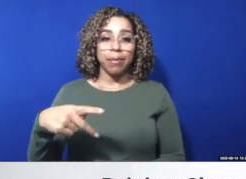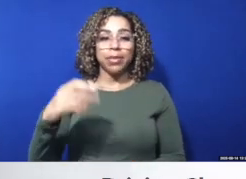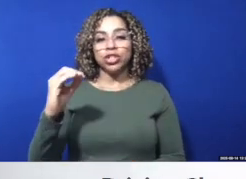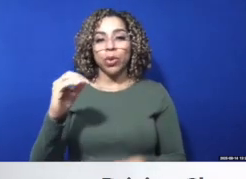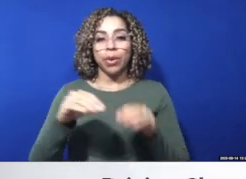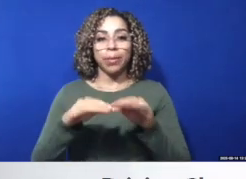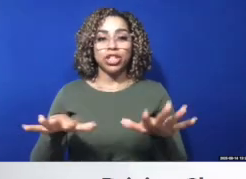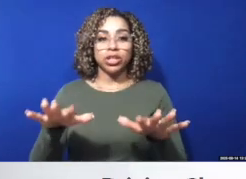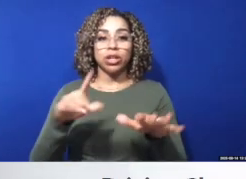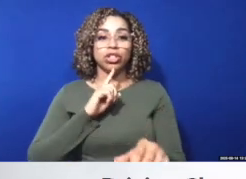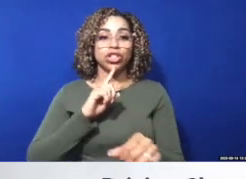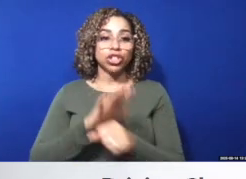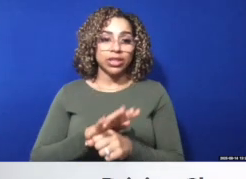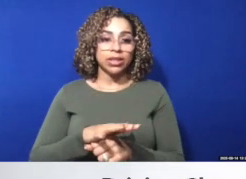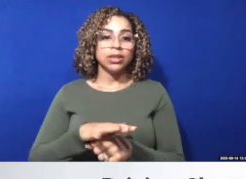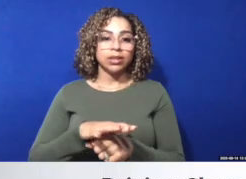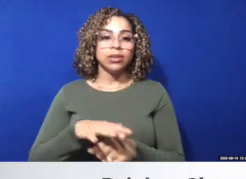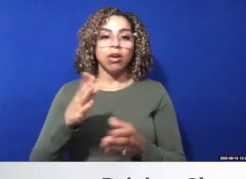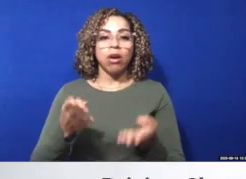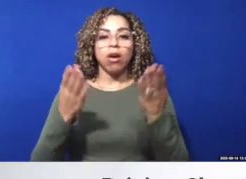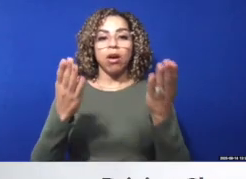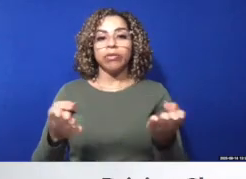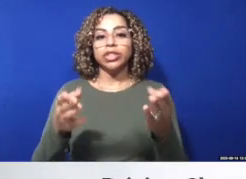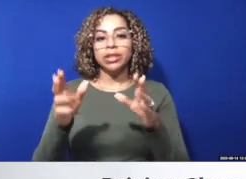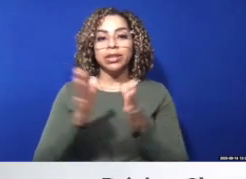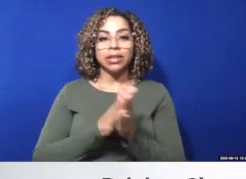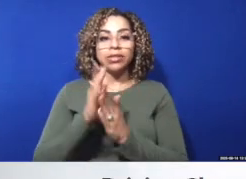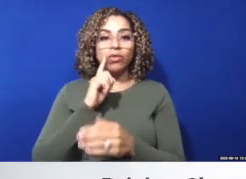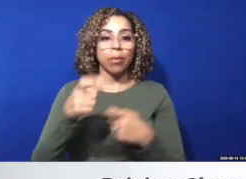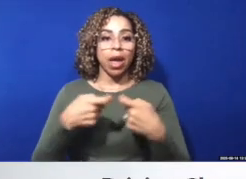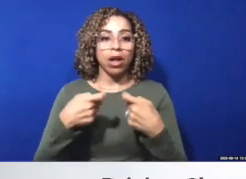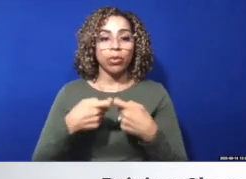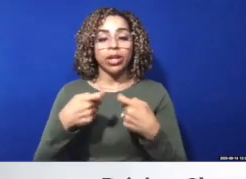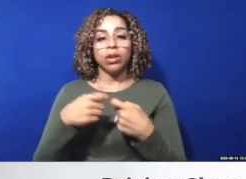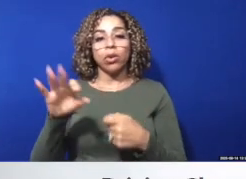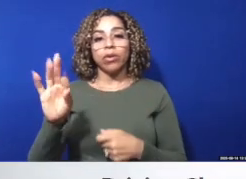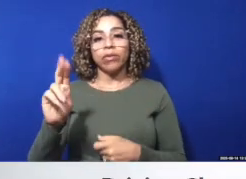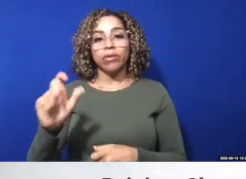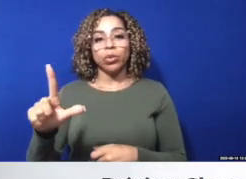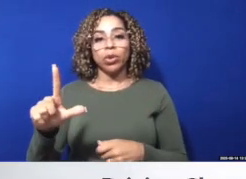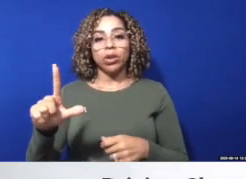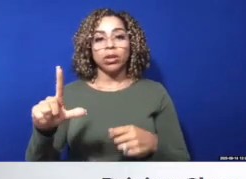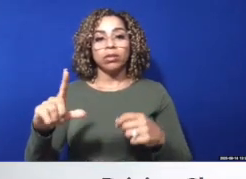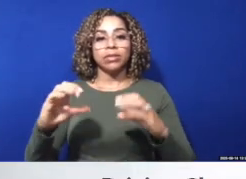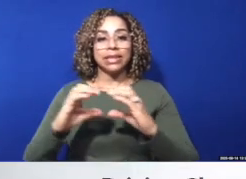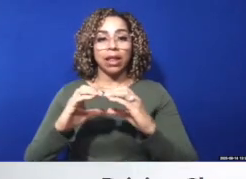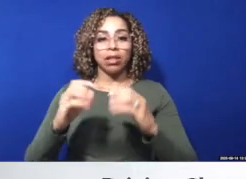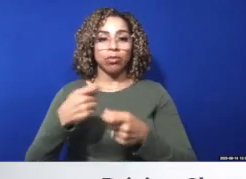cell replacements to reduce the risk of buying a used zero-emission vehicle, and it complements the vehicle purchase projects.